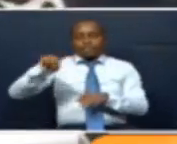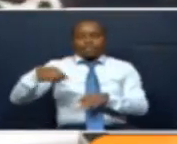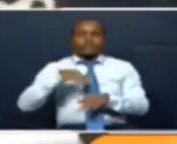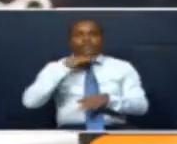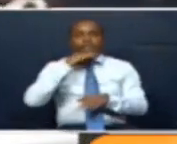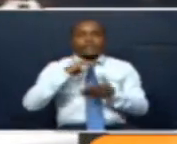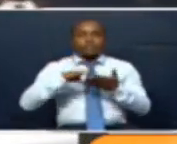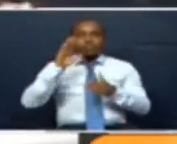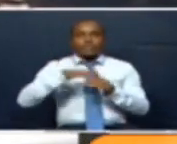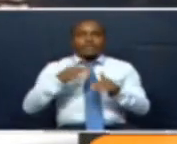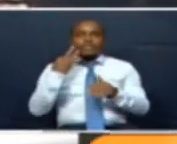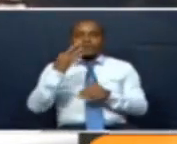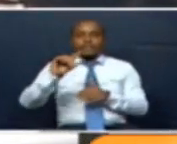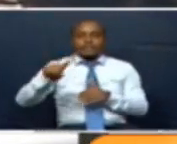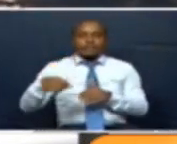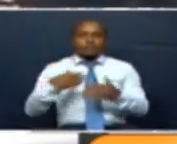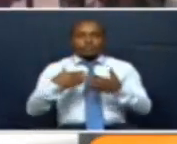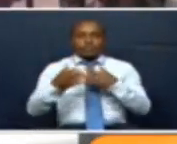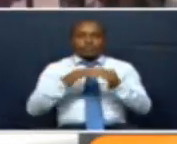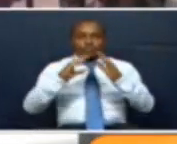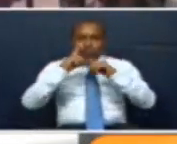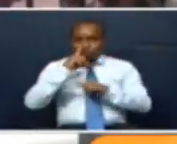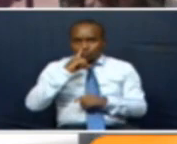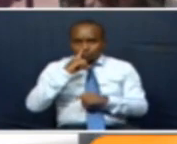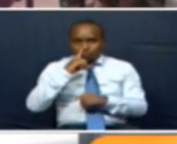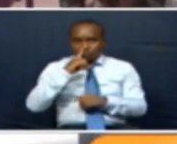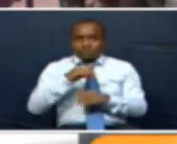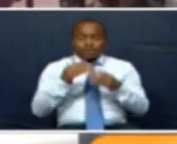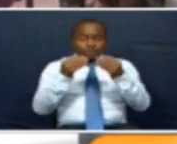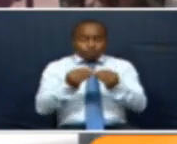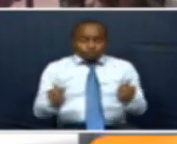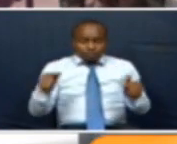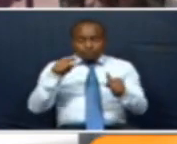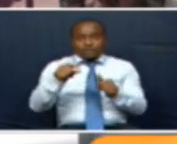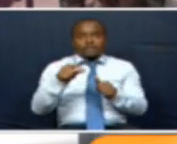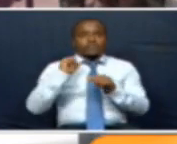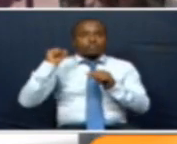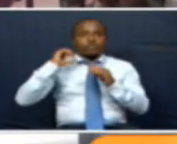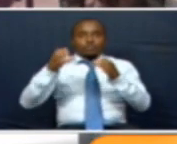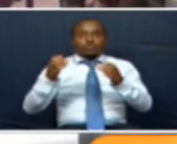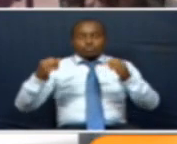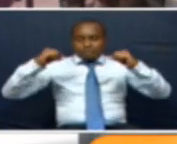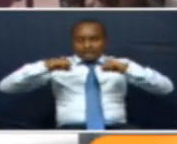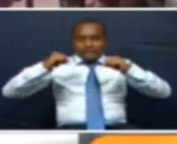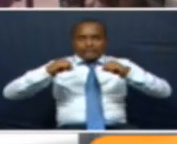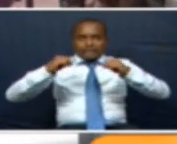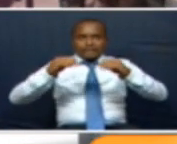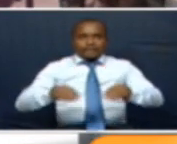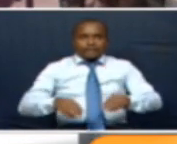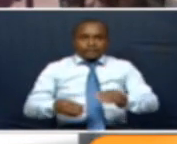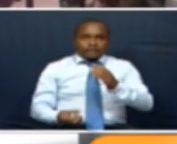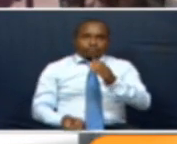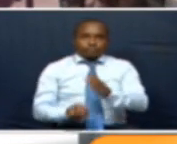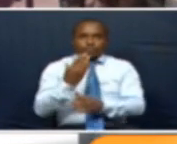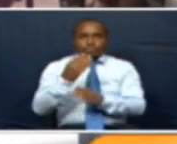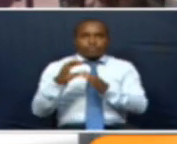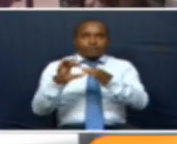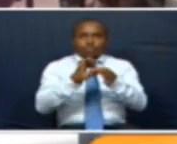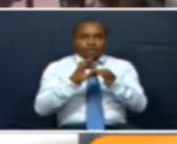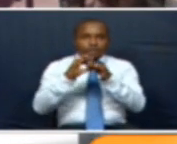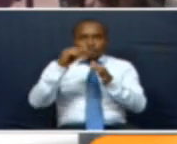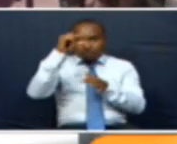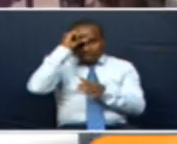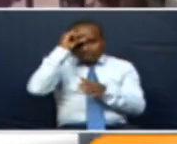than 300,000 displaced. To resolve the stalemate, the political class reached a national accord, paving way to a coalition government that